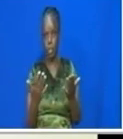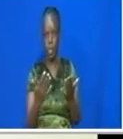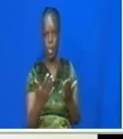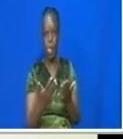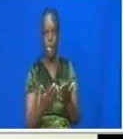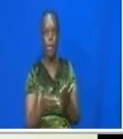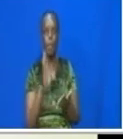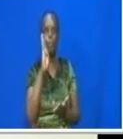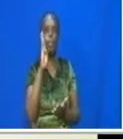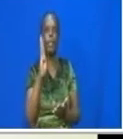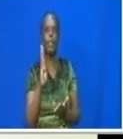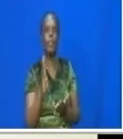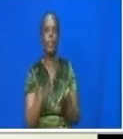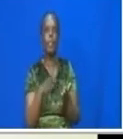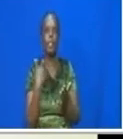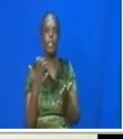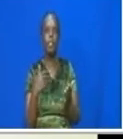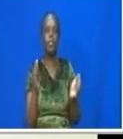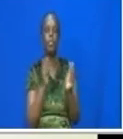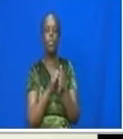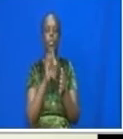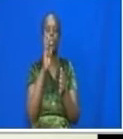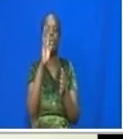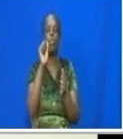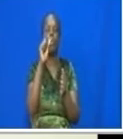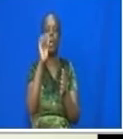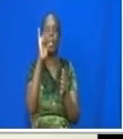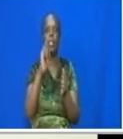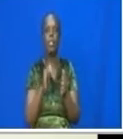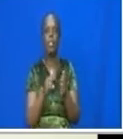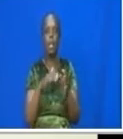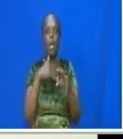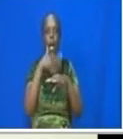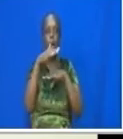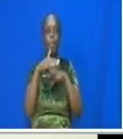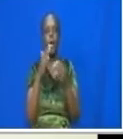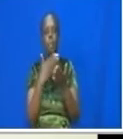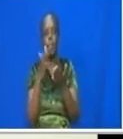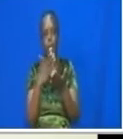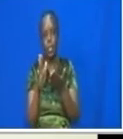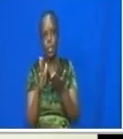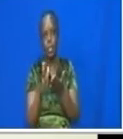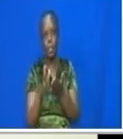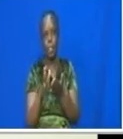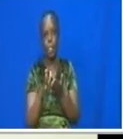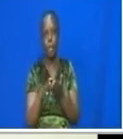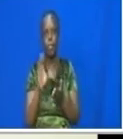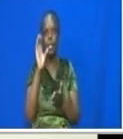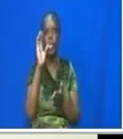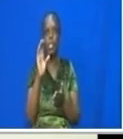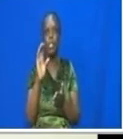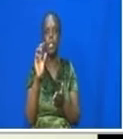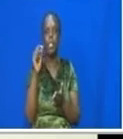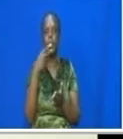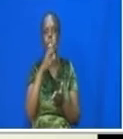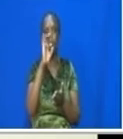flat leaves. B, leaves with waxy upper surface.